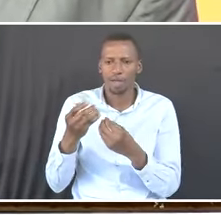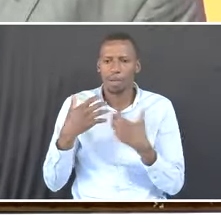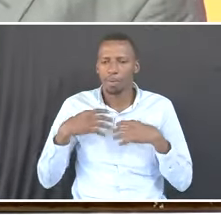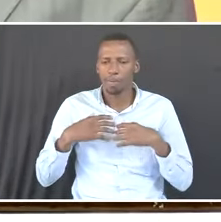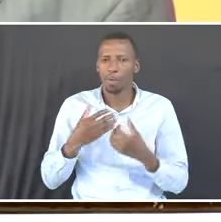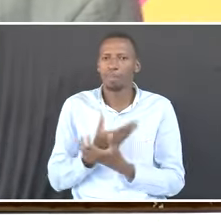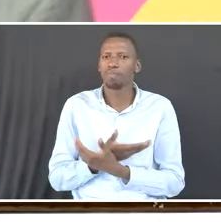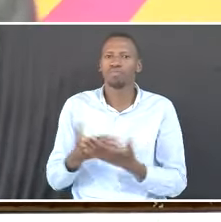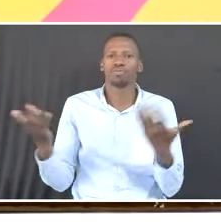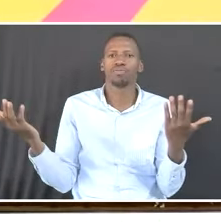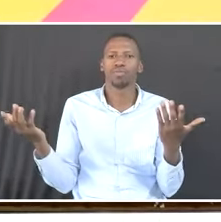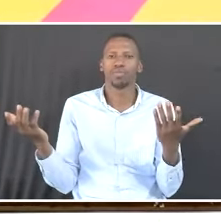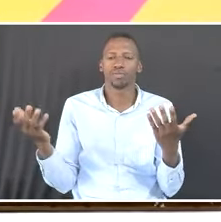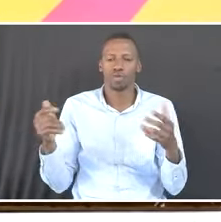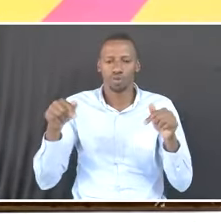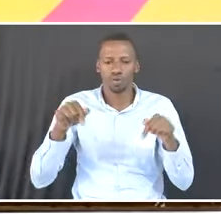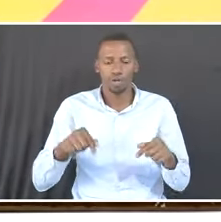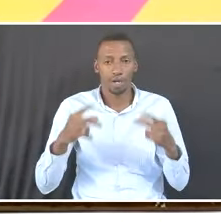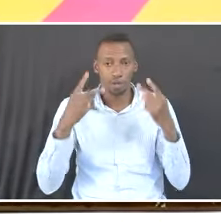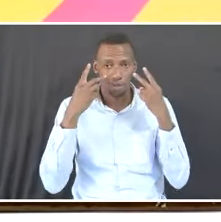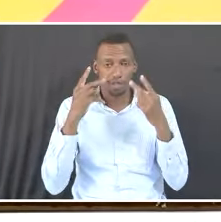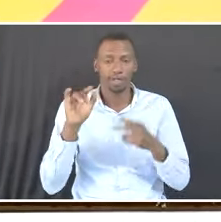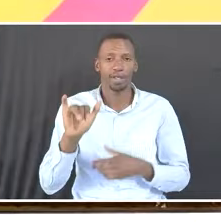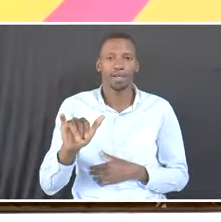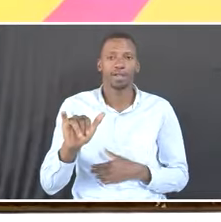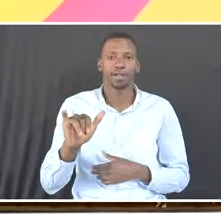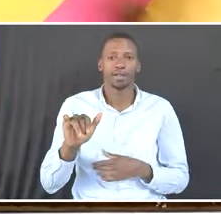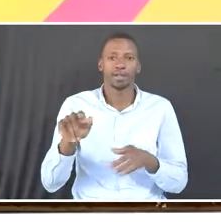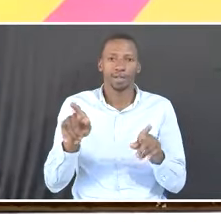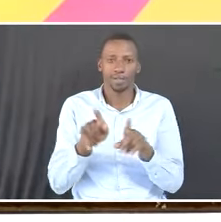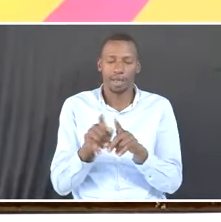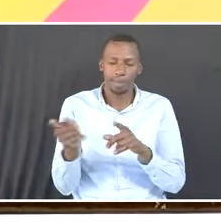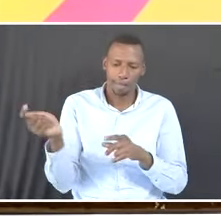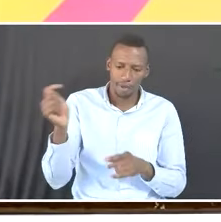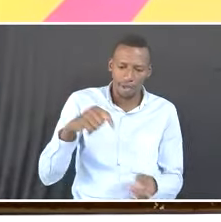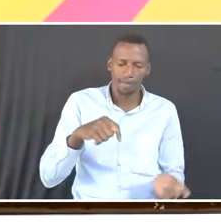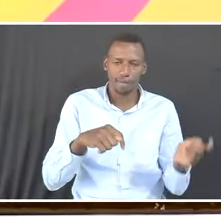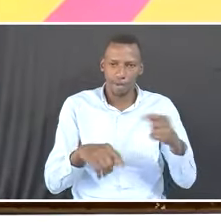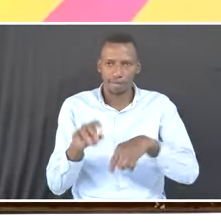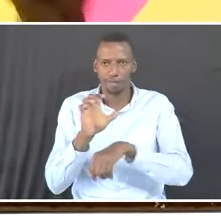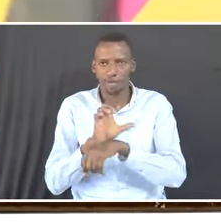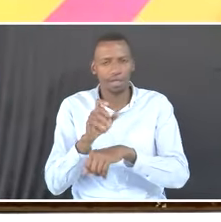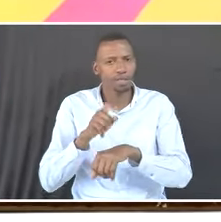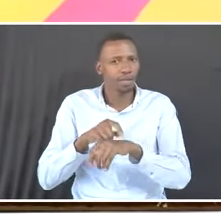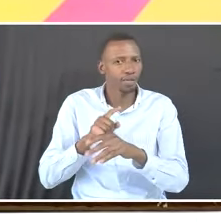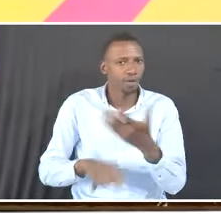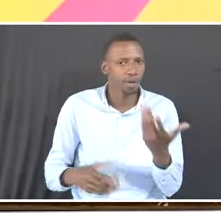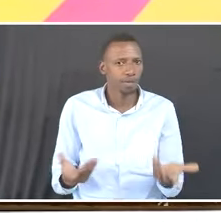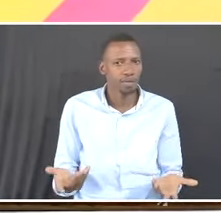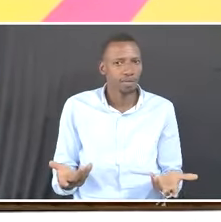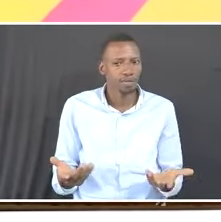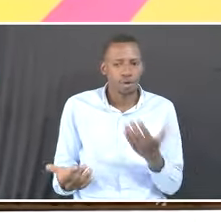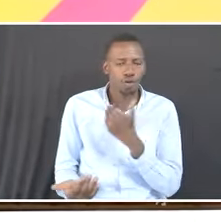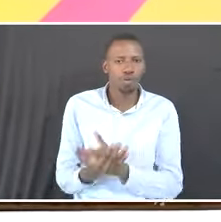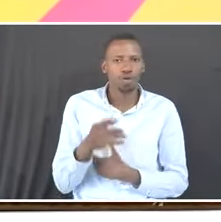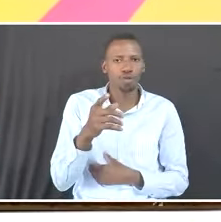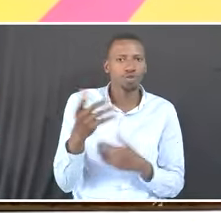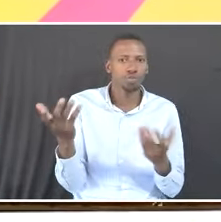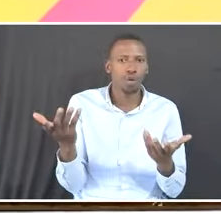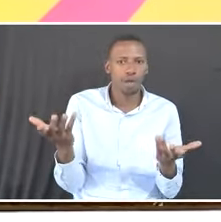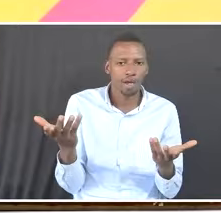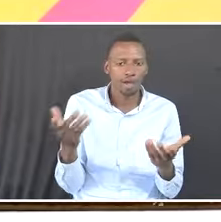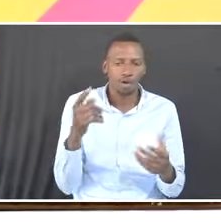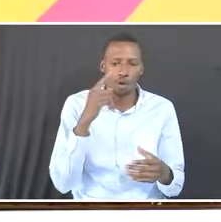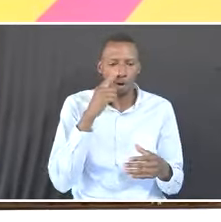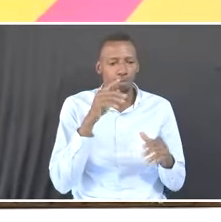Today we experience that. Even coming to church, at what time do we come to church? Where are we in the morning? We are in our